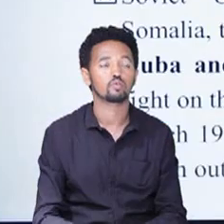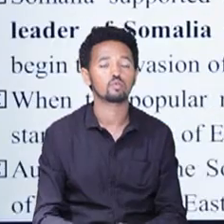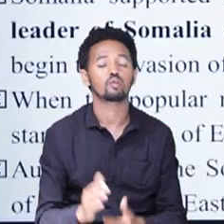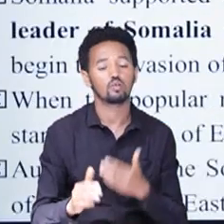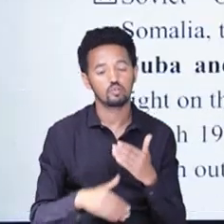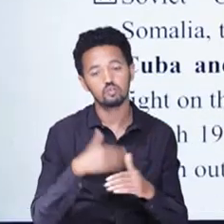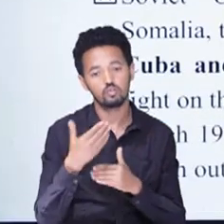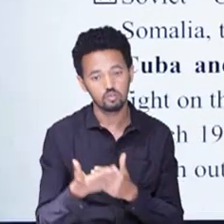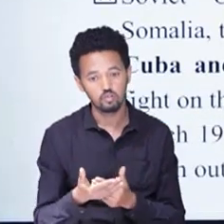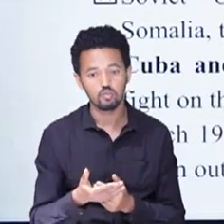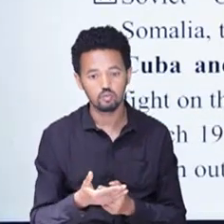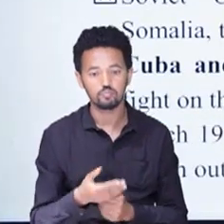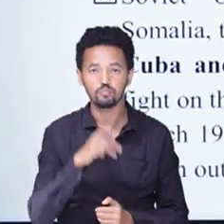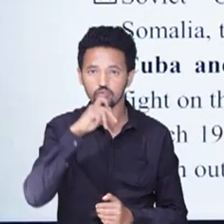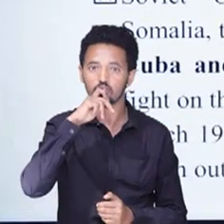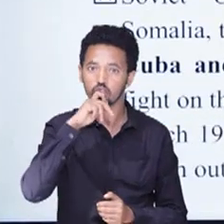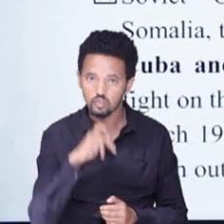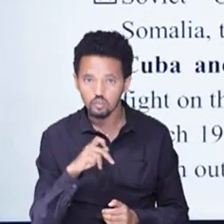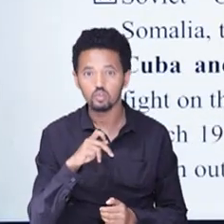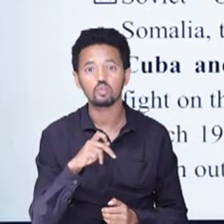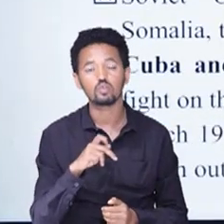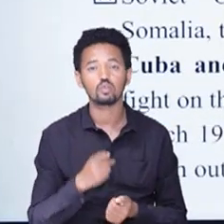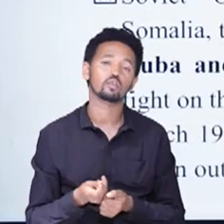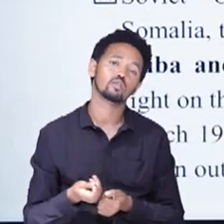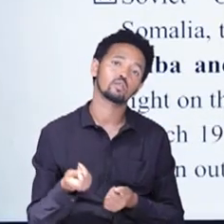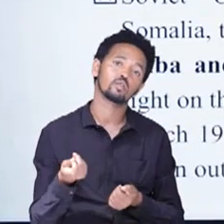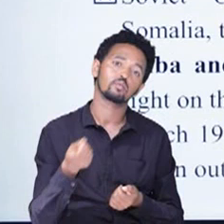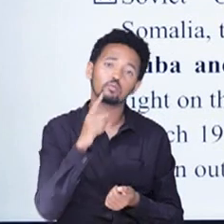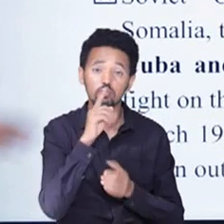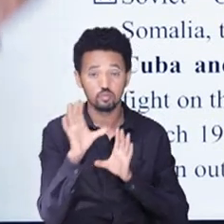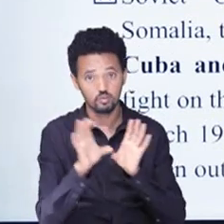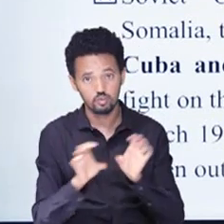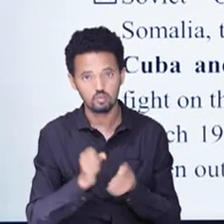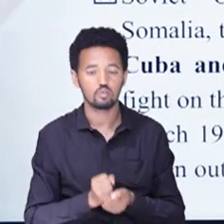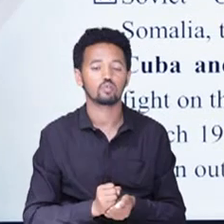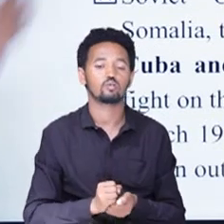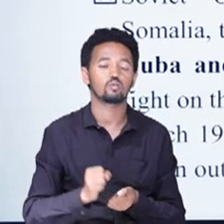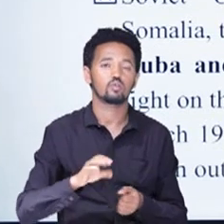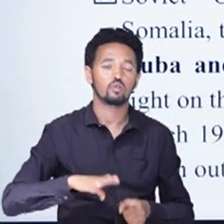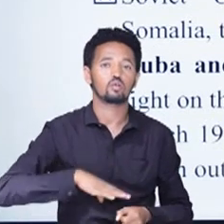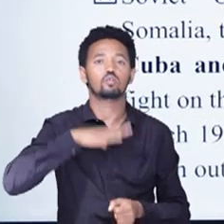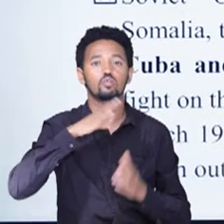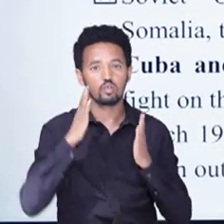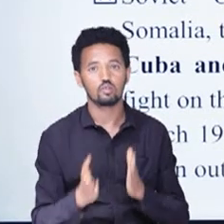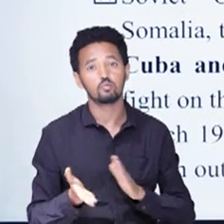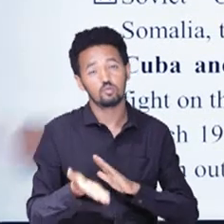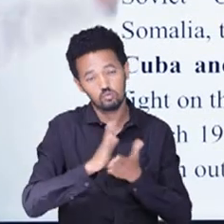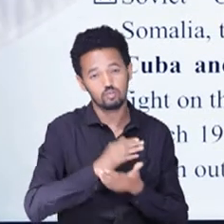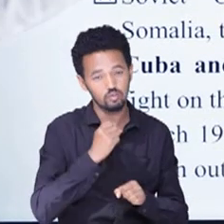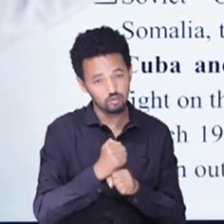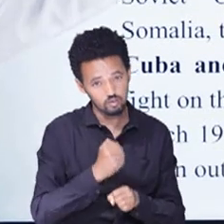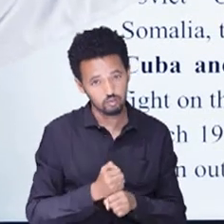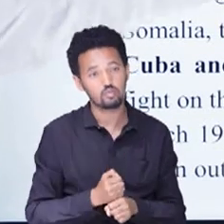Then Dirk assumed the role of patriotic leader successfully. He organized the training